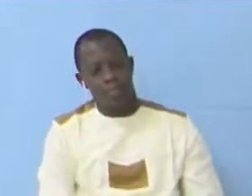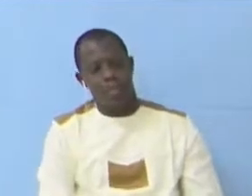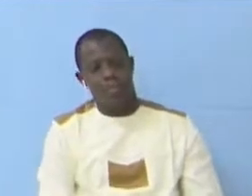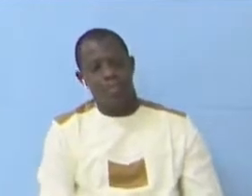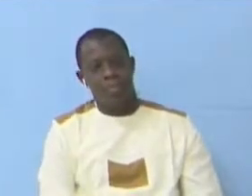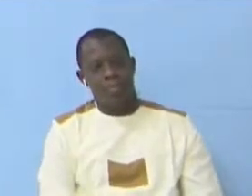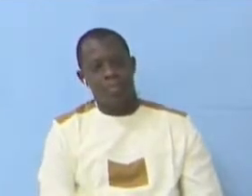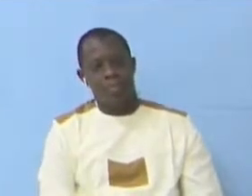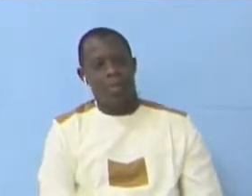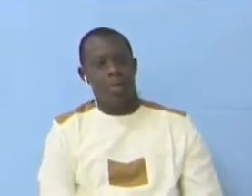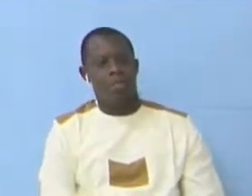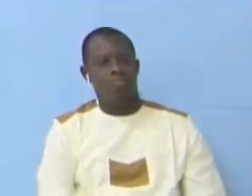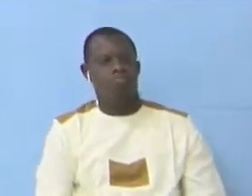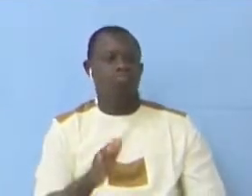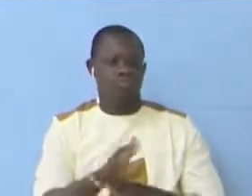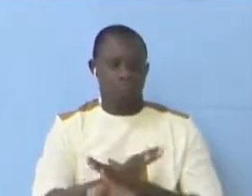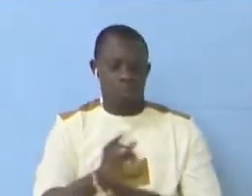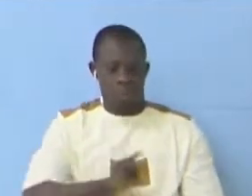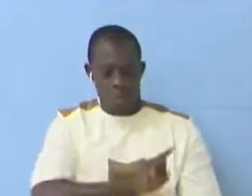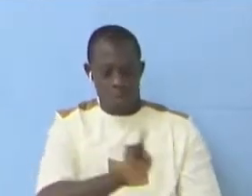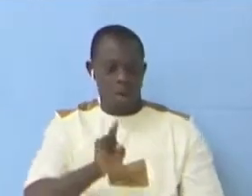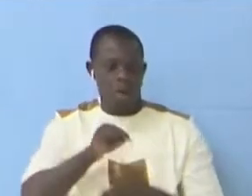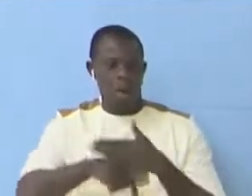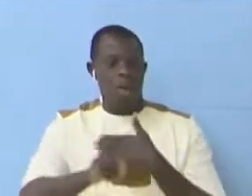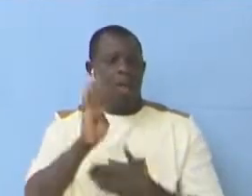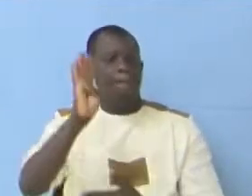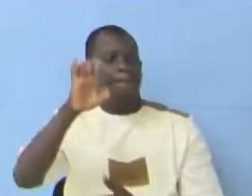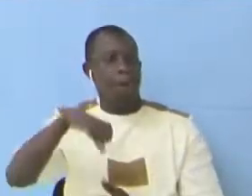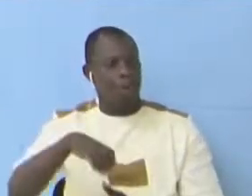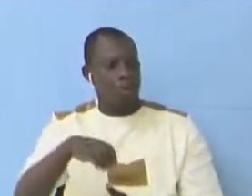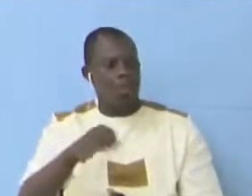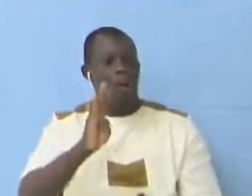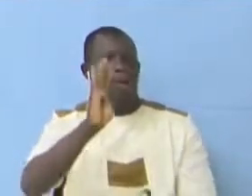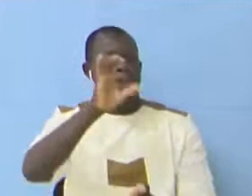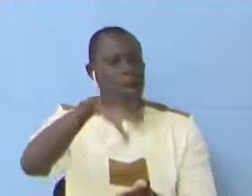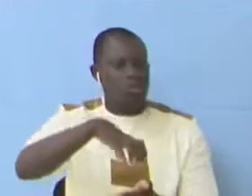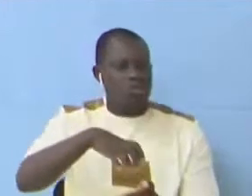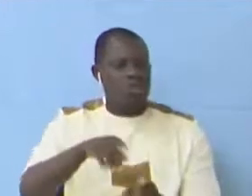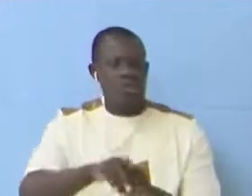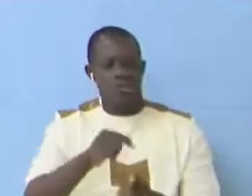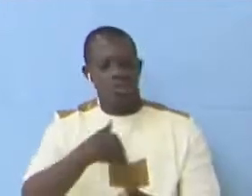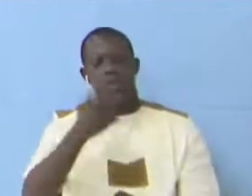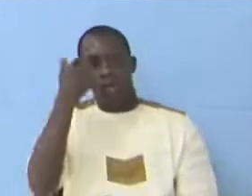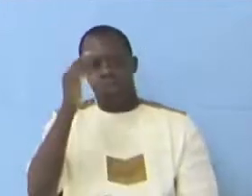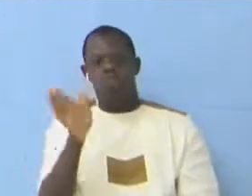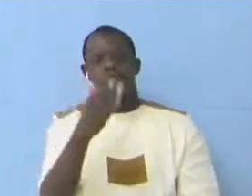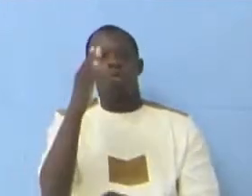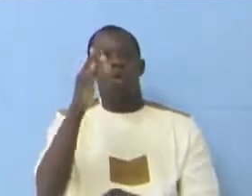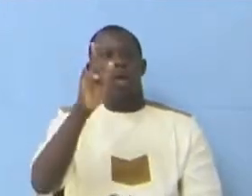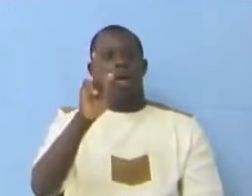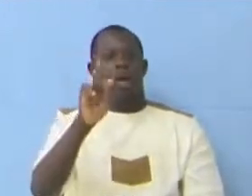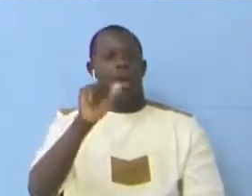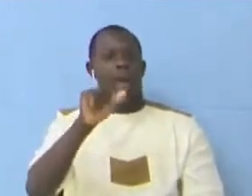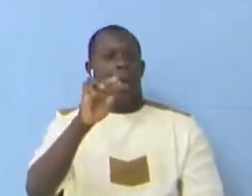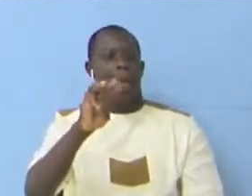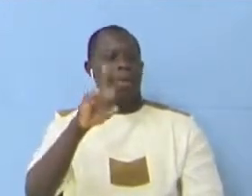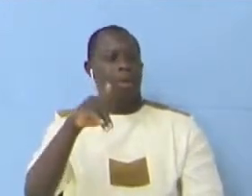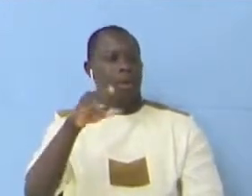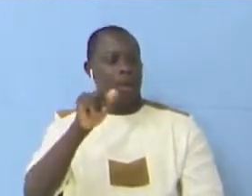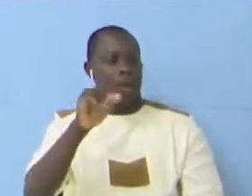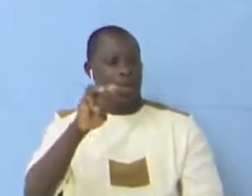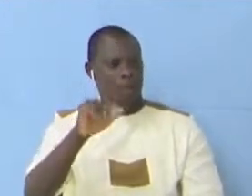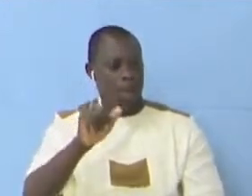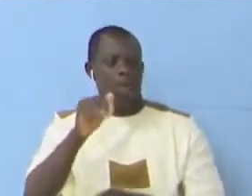Then we were in Bakau, then Banjul. Then I went to Kampama Primary School while he was in Banjul.